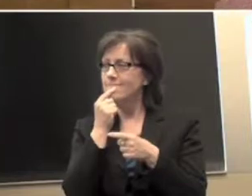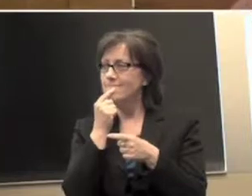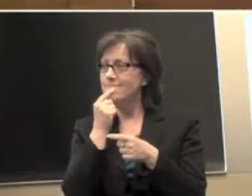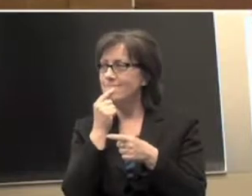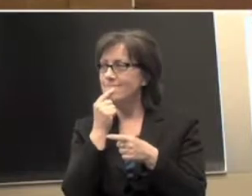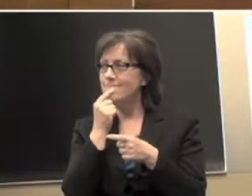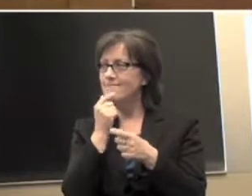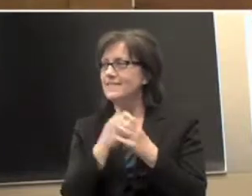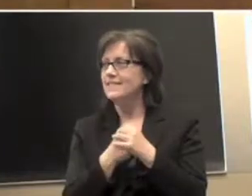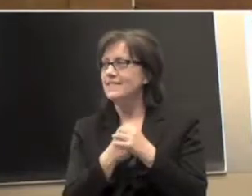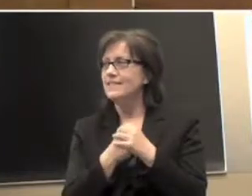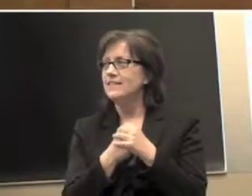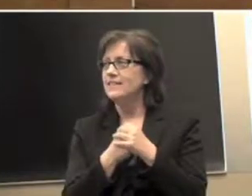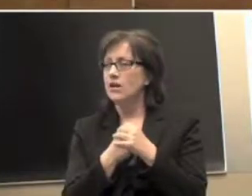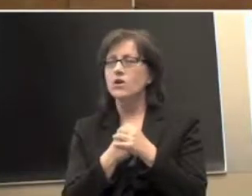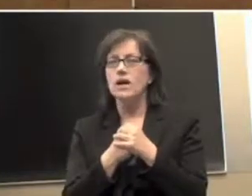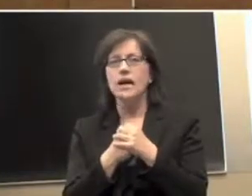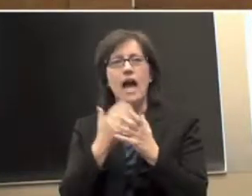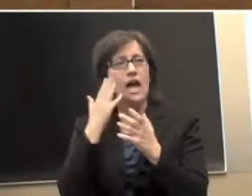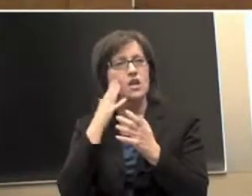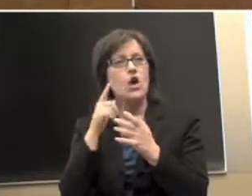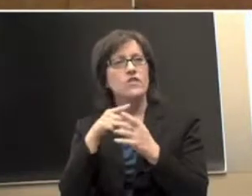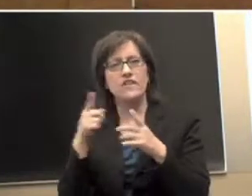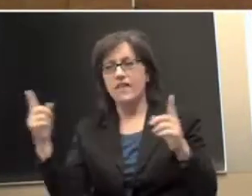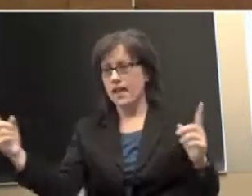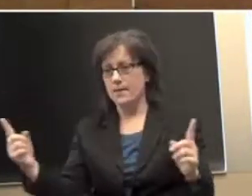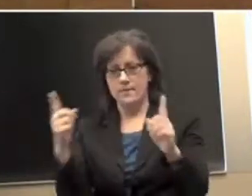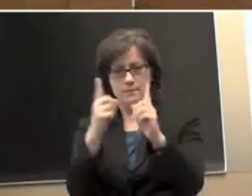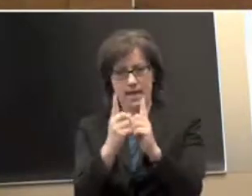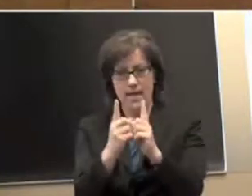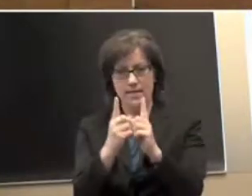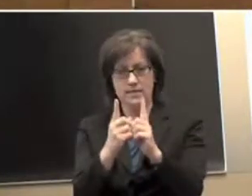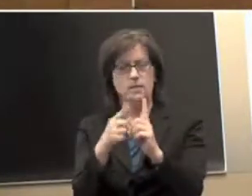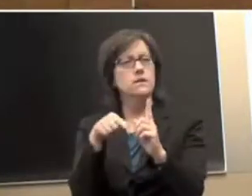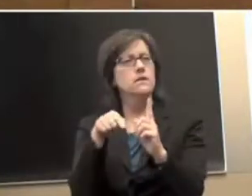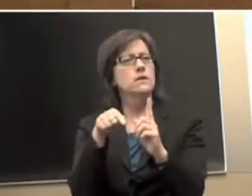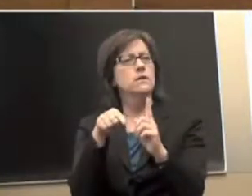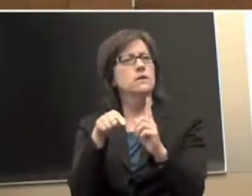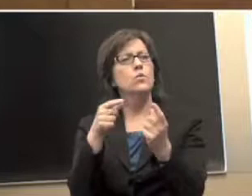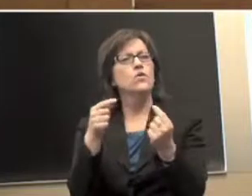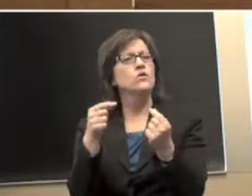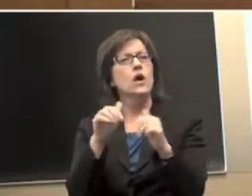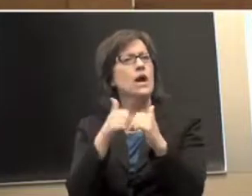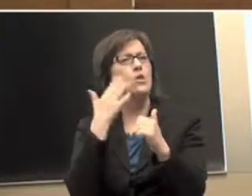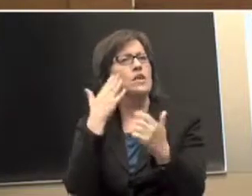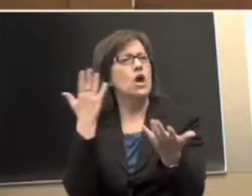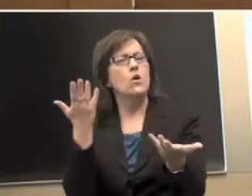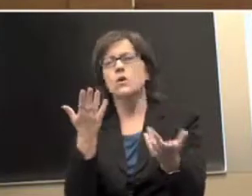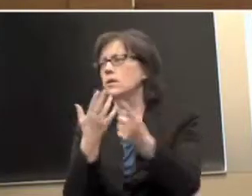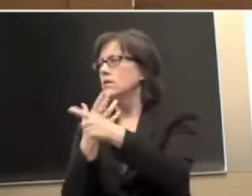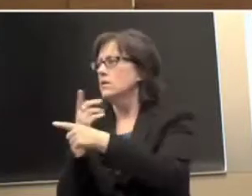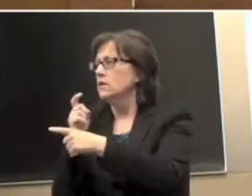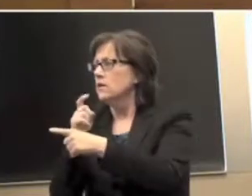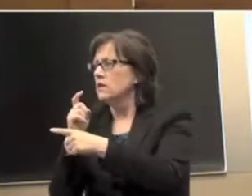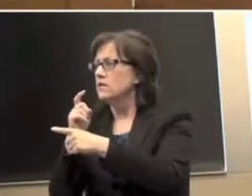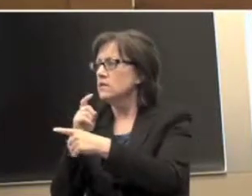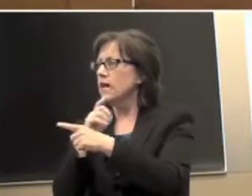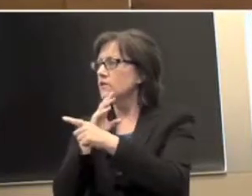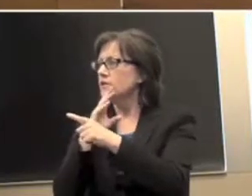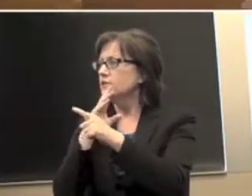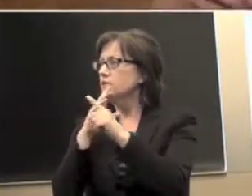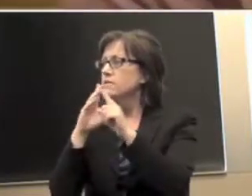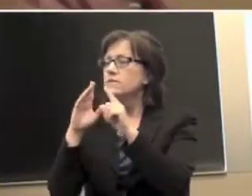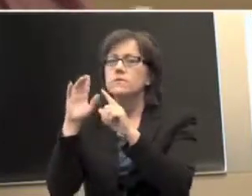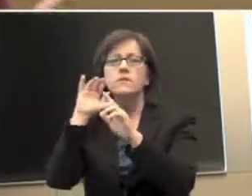that, I mean, I guess I know that they met. What do I know about what they actually did, or how did what's going on? It's supposed to be identifying the group skill and the group goal, and that